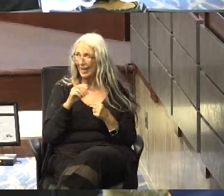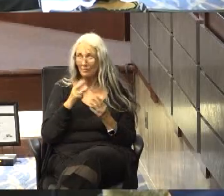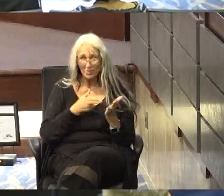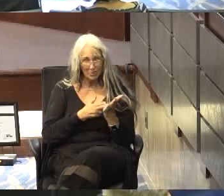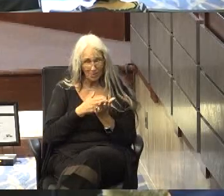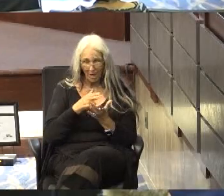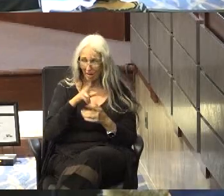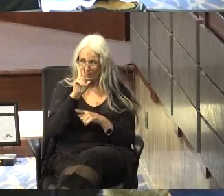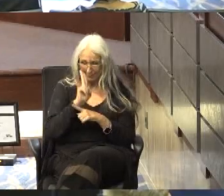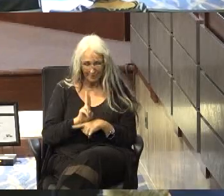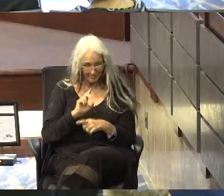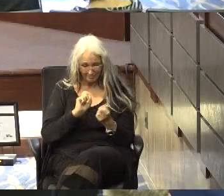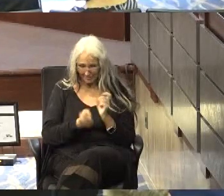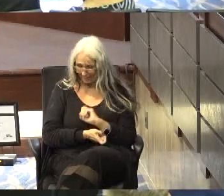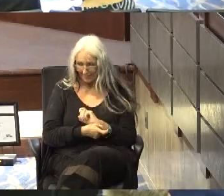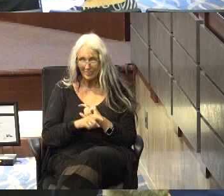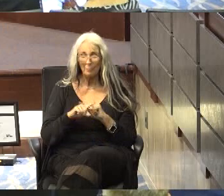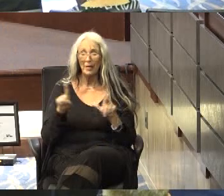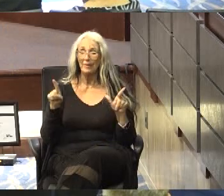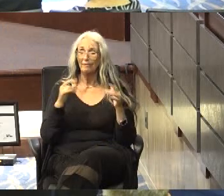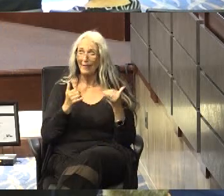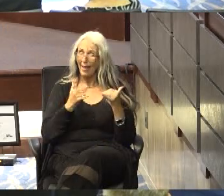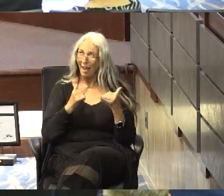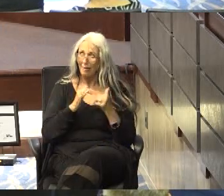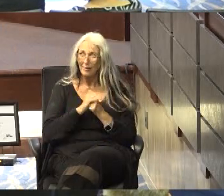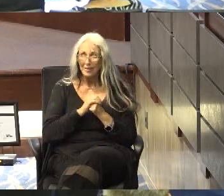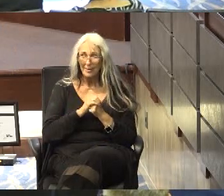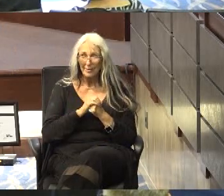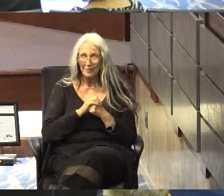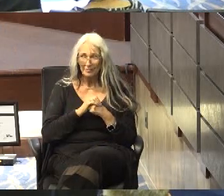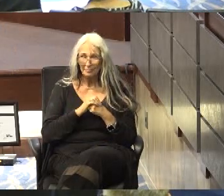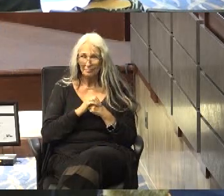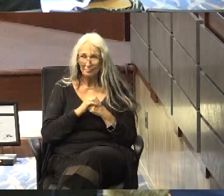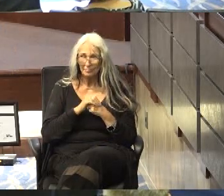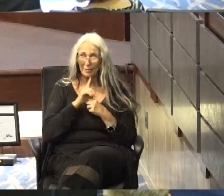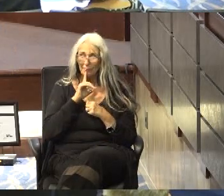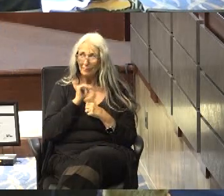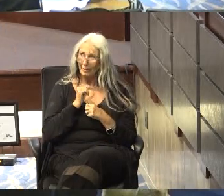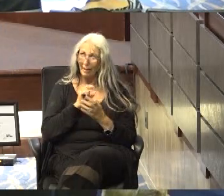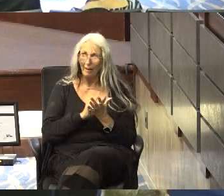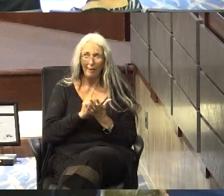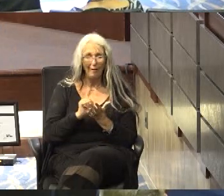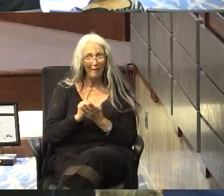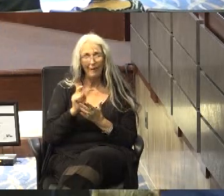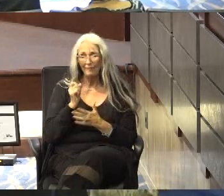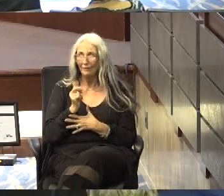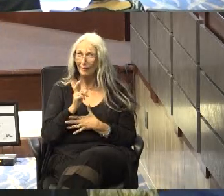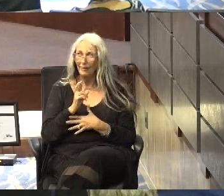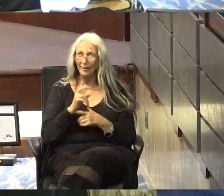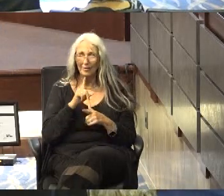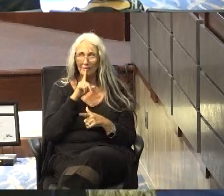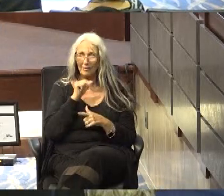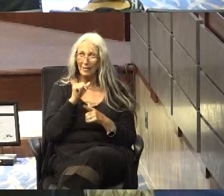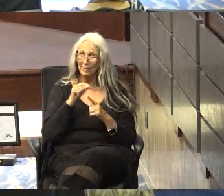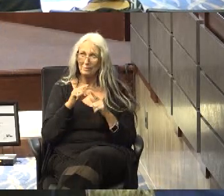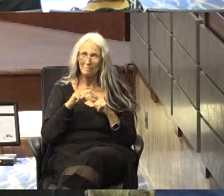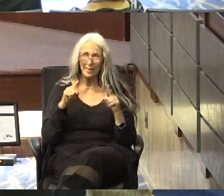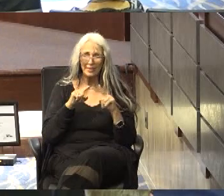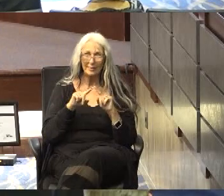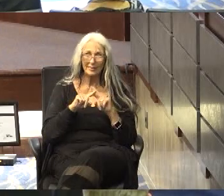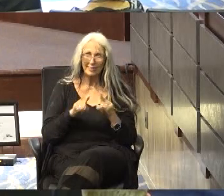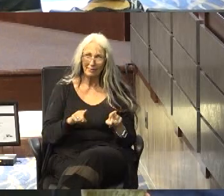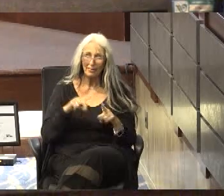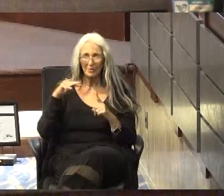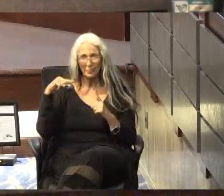but yeah, we're in love, and it's been a huge perspective shift. At the